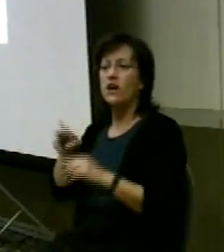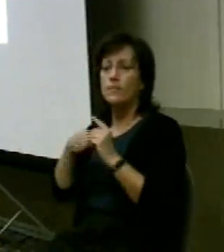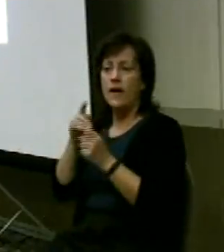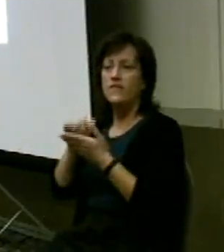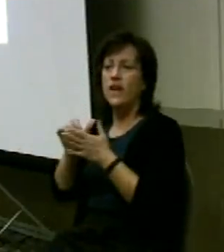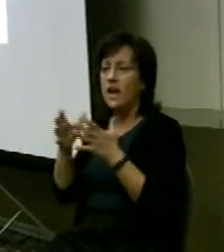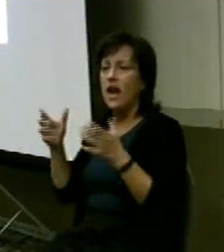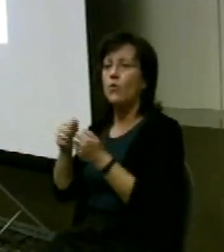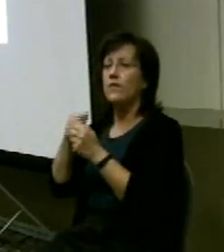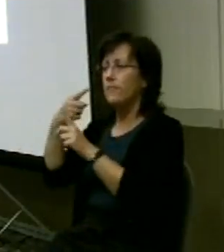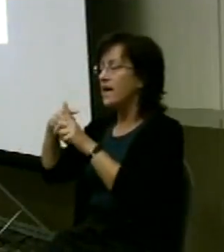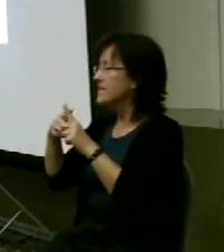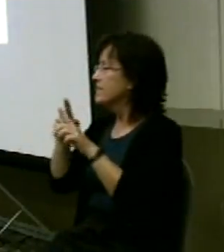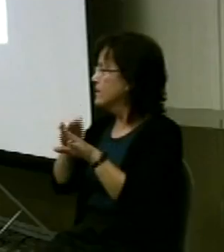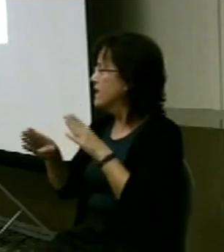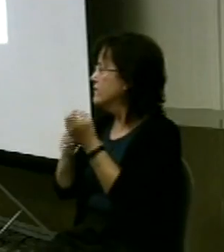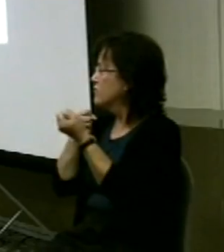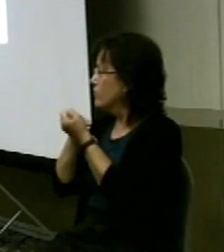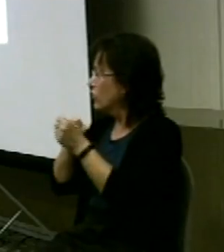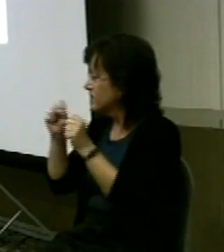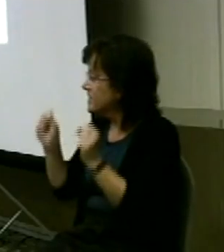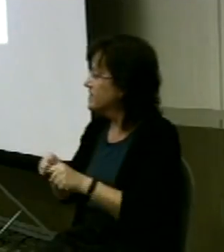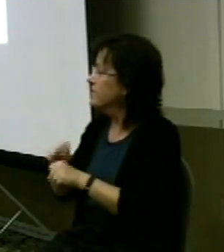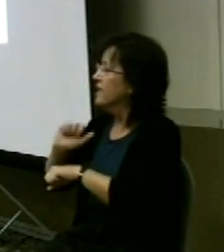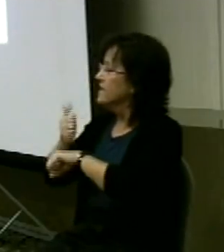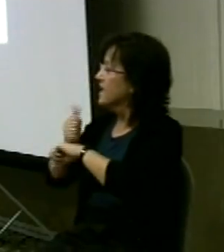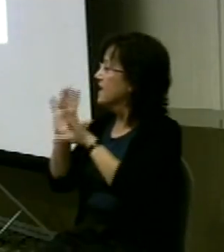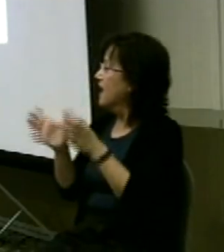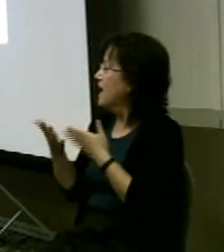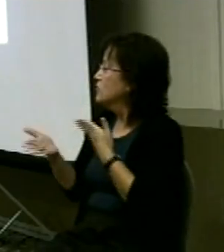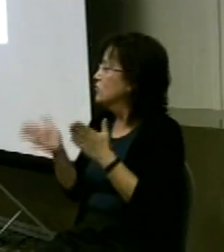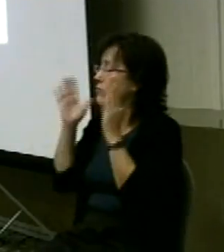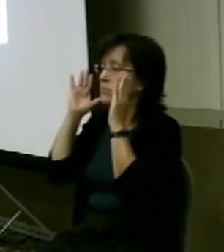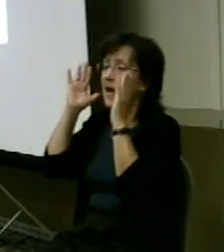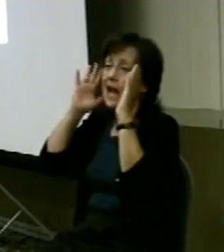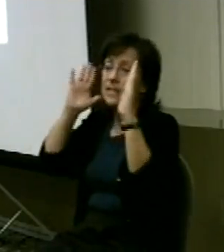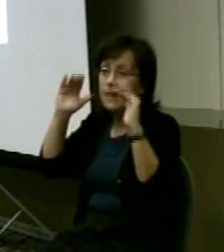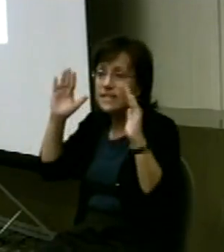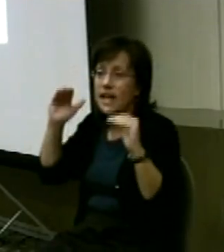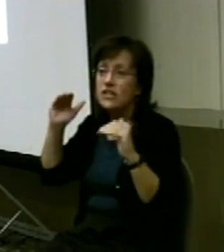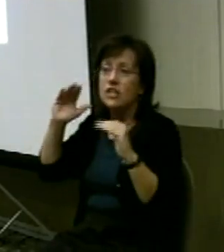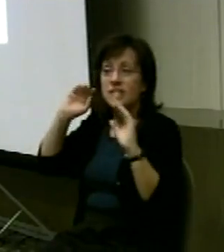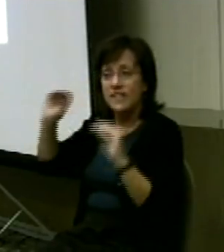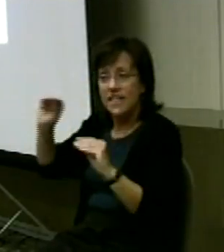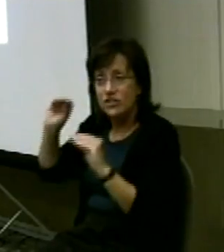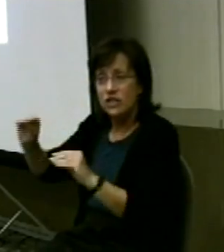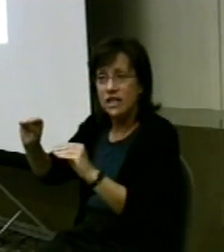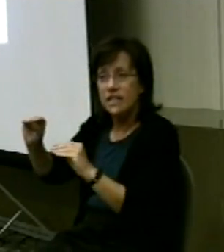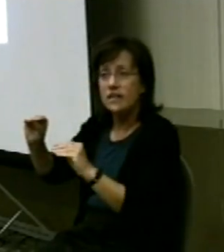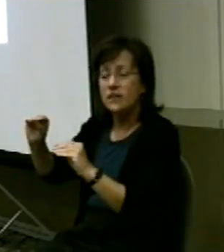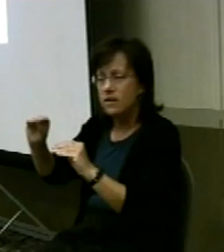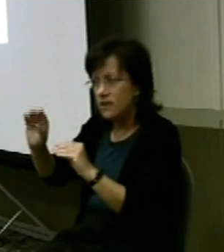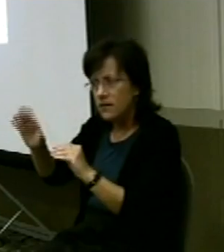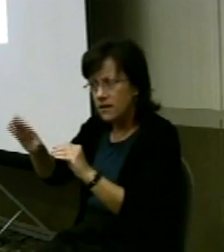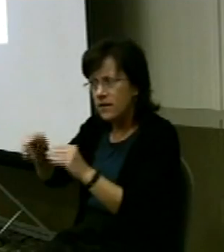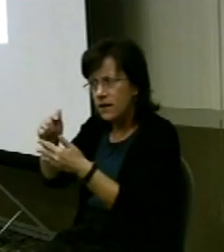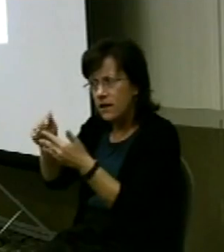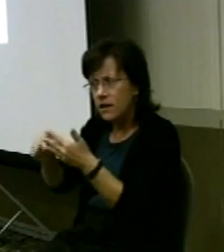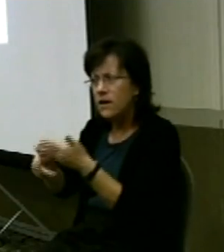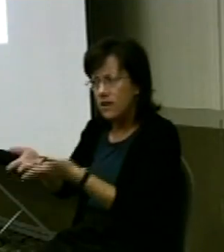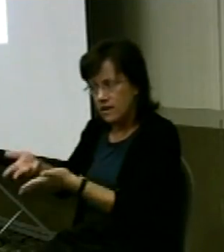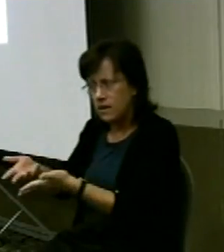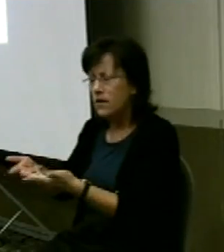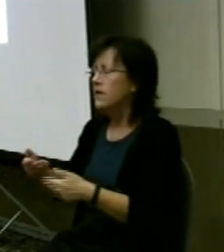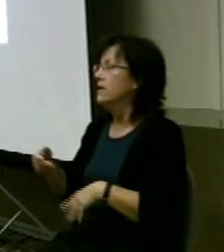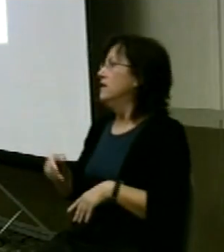support system, setting your classroom expectations and really teaching those expectations to your students. So I think Lisa